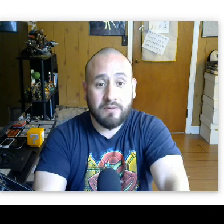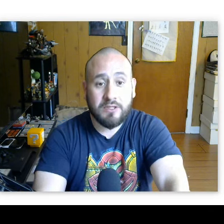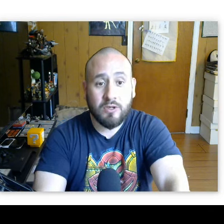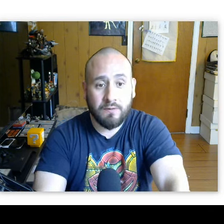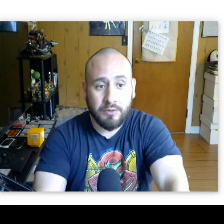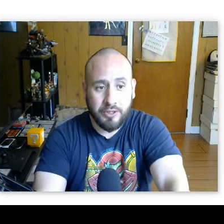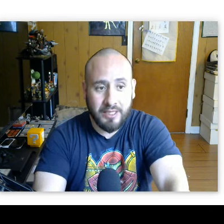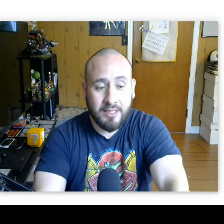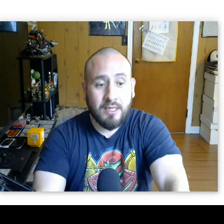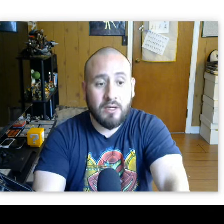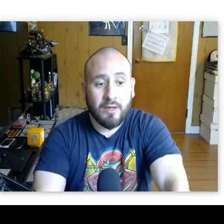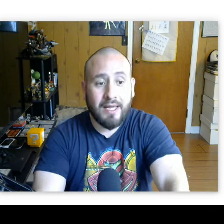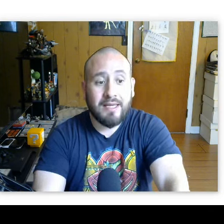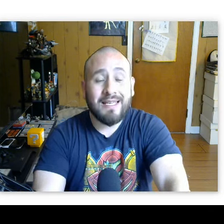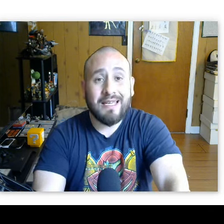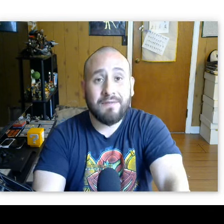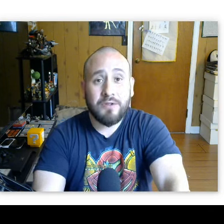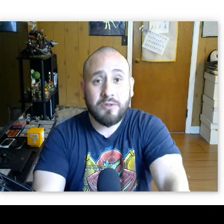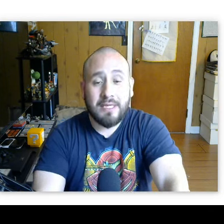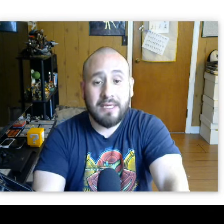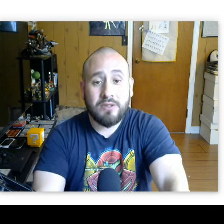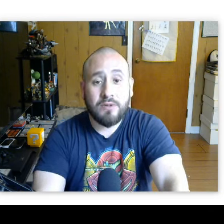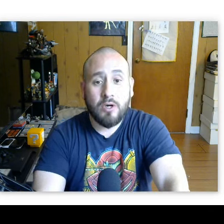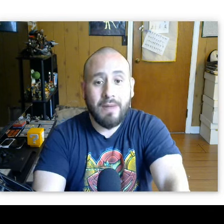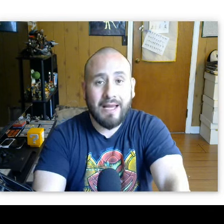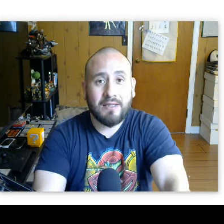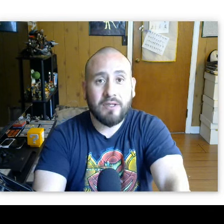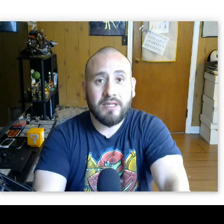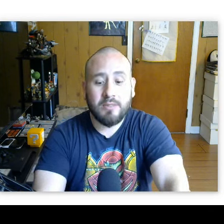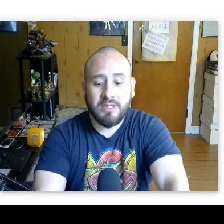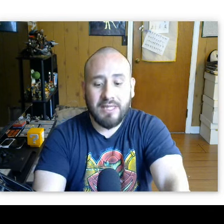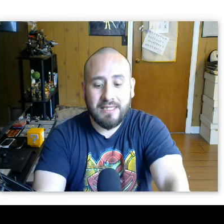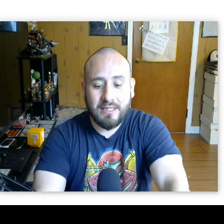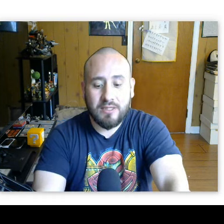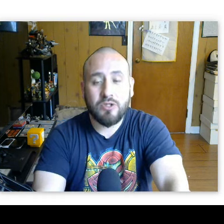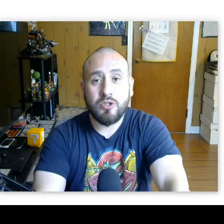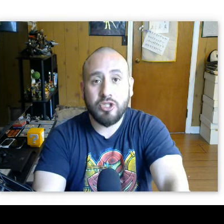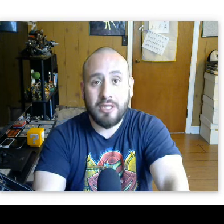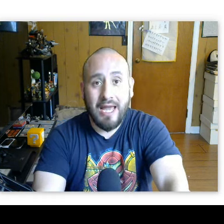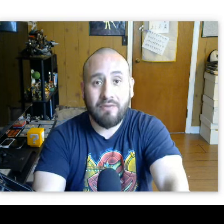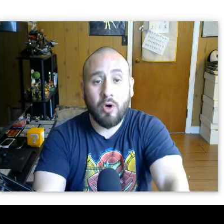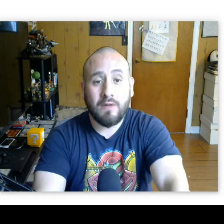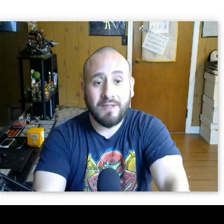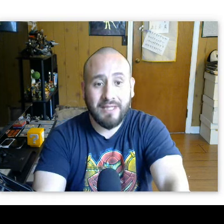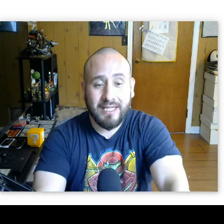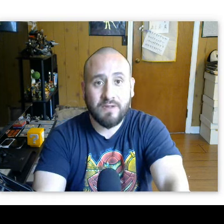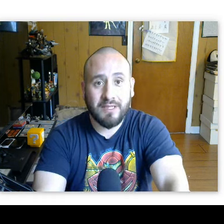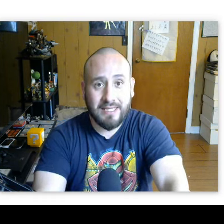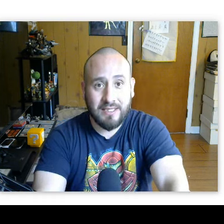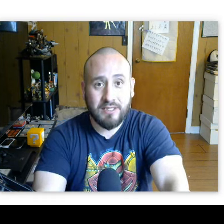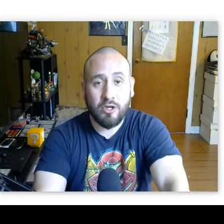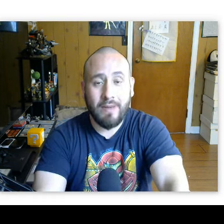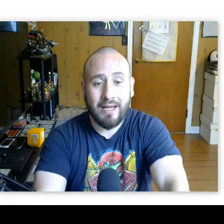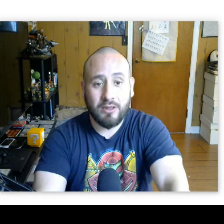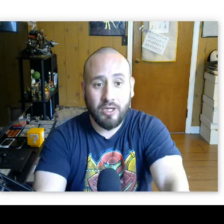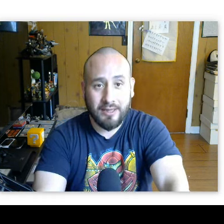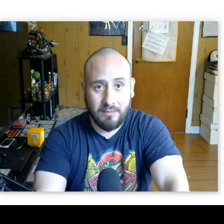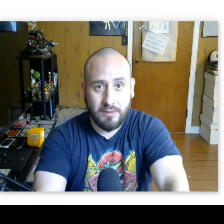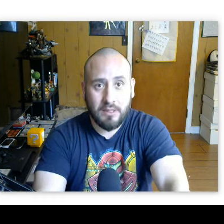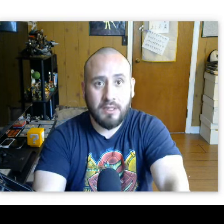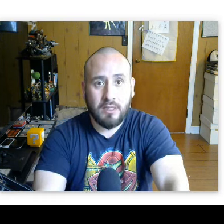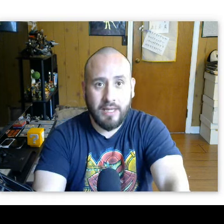doing for this whole food unit, okay? If you need to go back and look at some of the lessons, you should have all of the links for the lessons to go back and